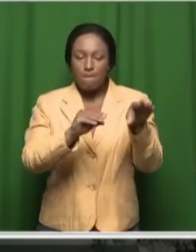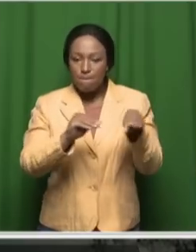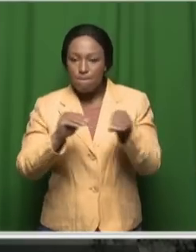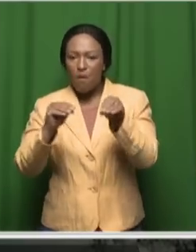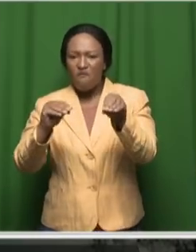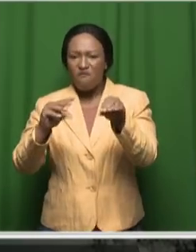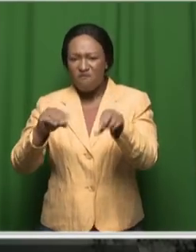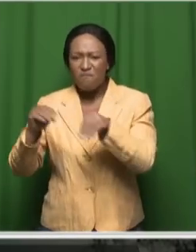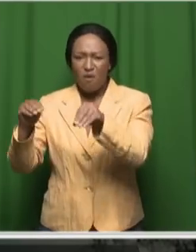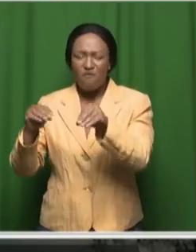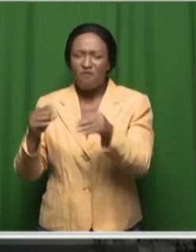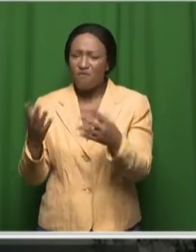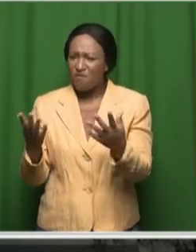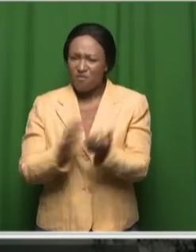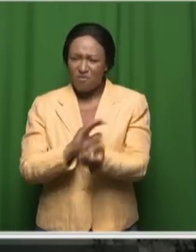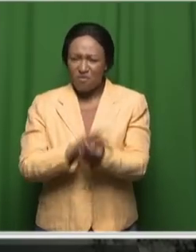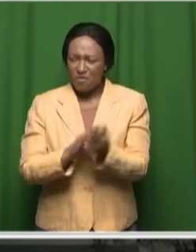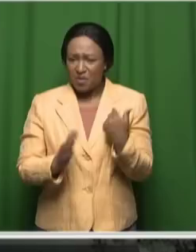to be done?